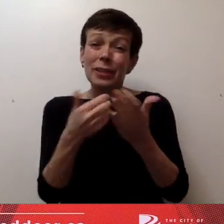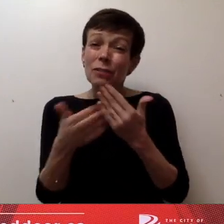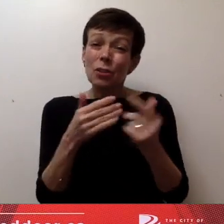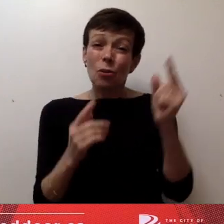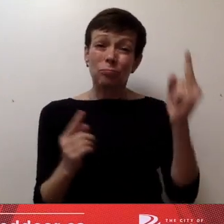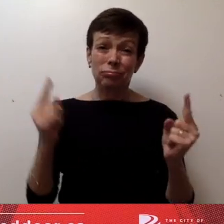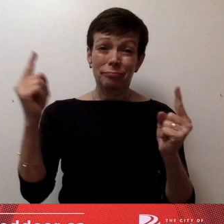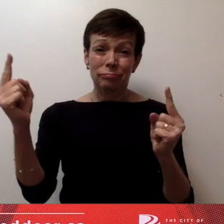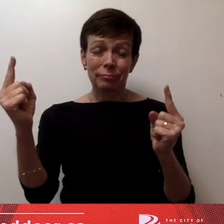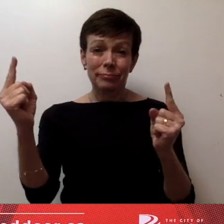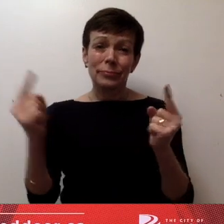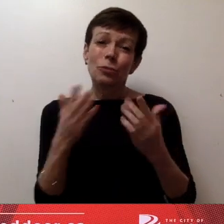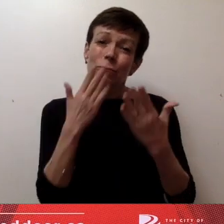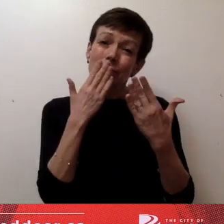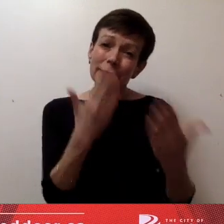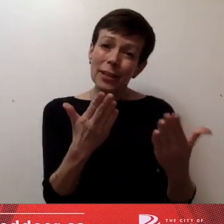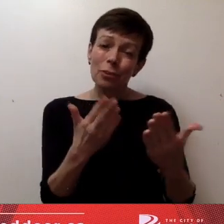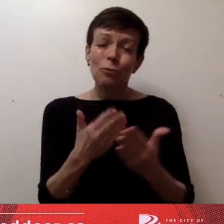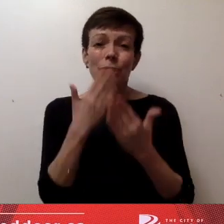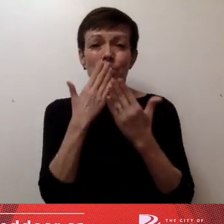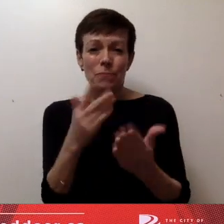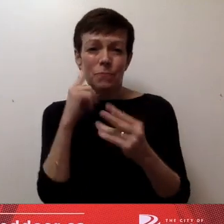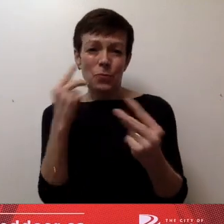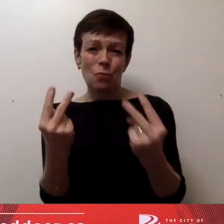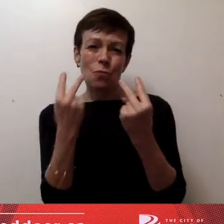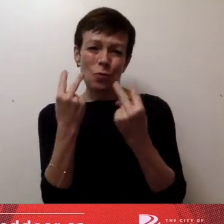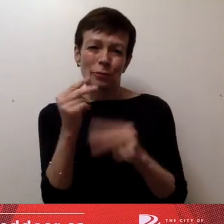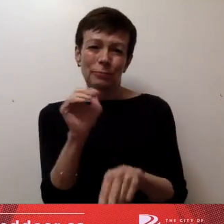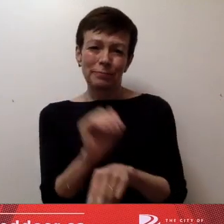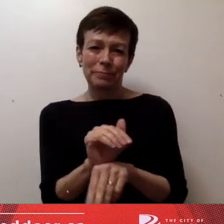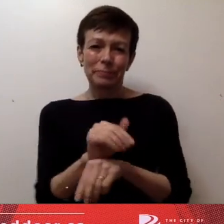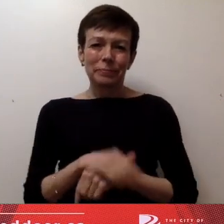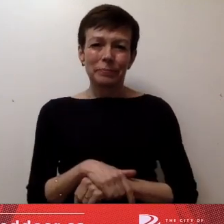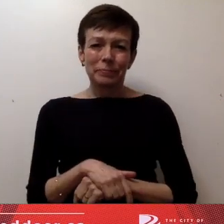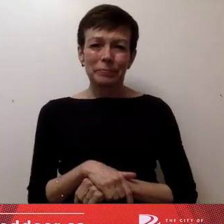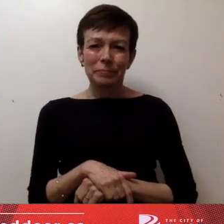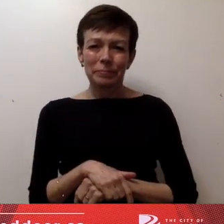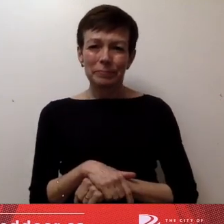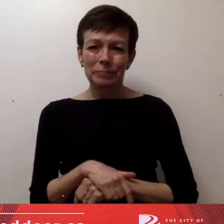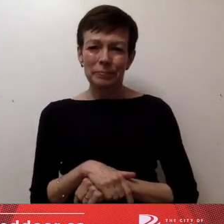even though we do have to stay apart. So thank you, and thanks for joining in this evening.